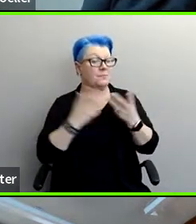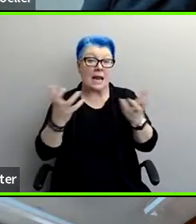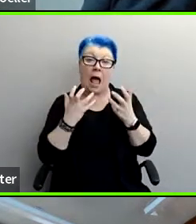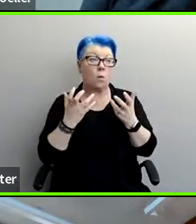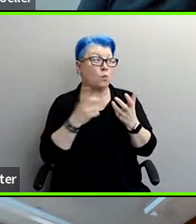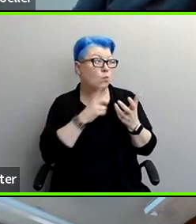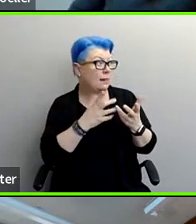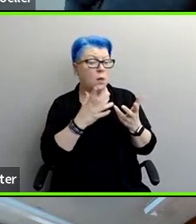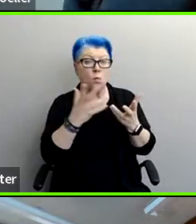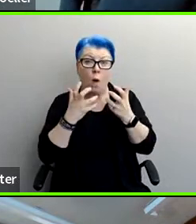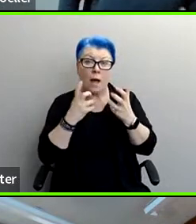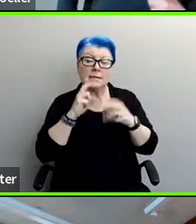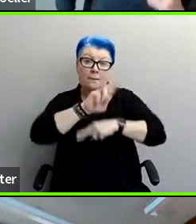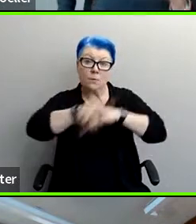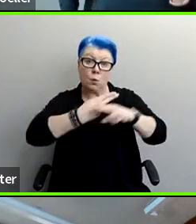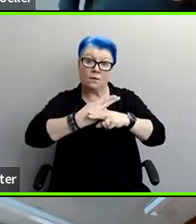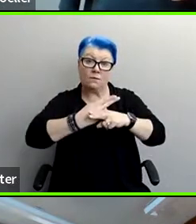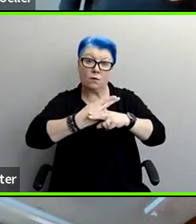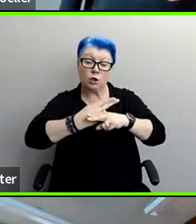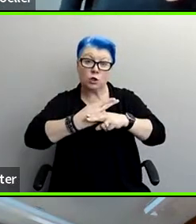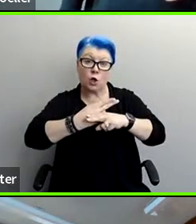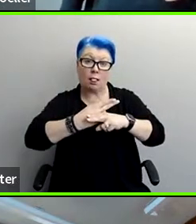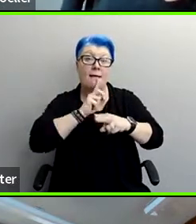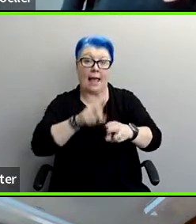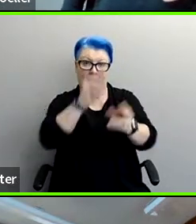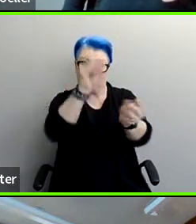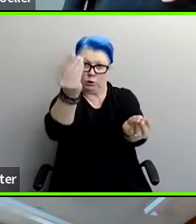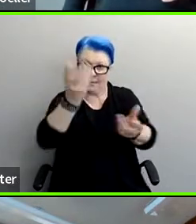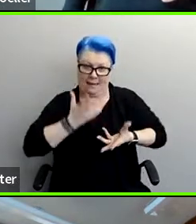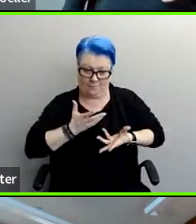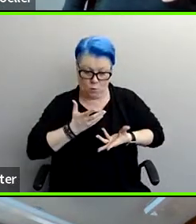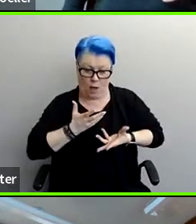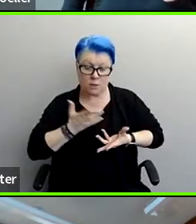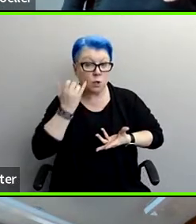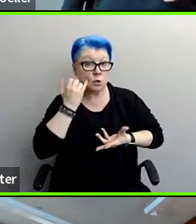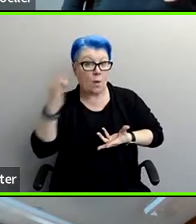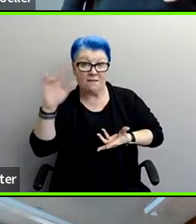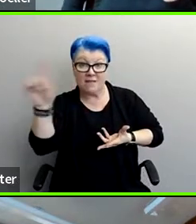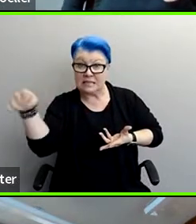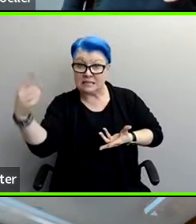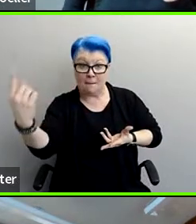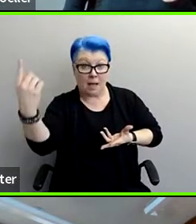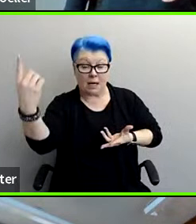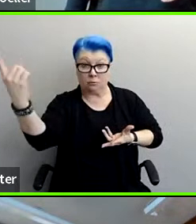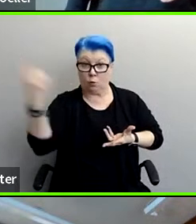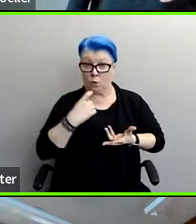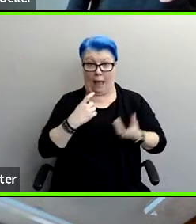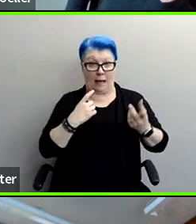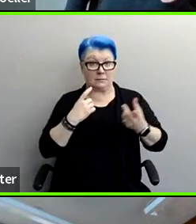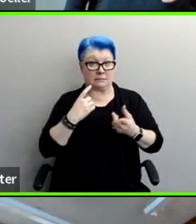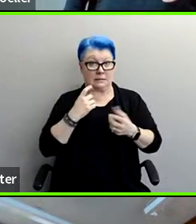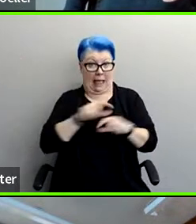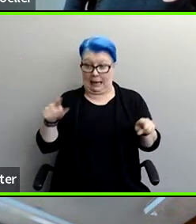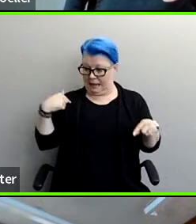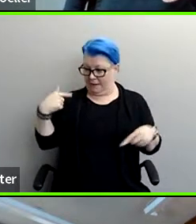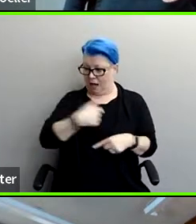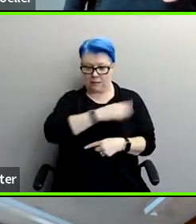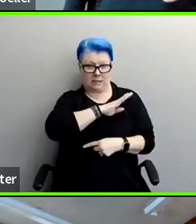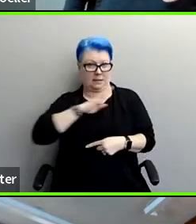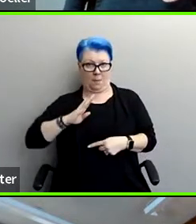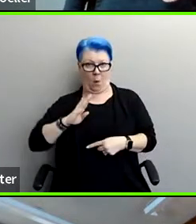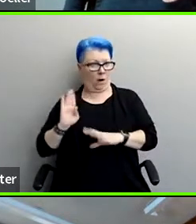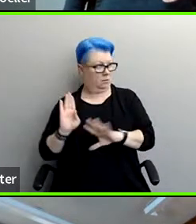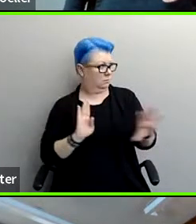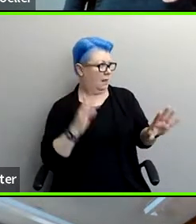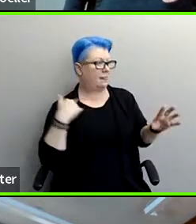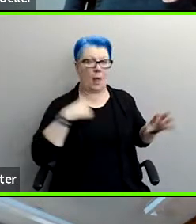universal answers to fed to us, so that if somebody asks that, that would seem to me, I'd like to know what type of answers